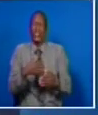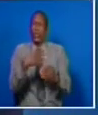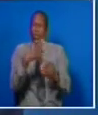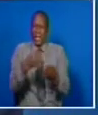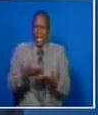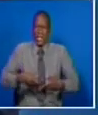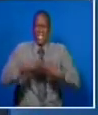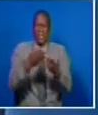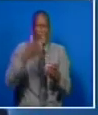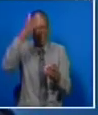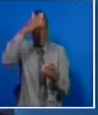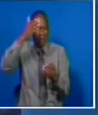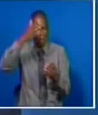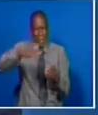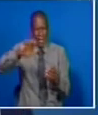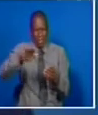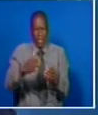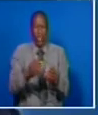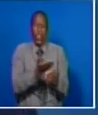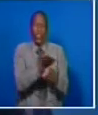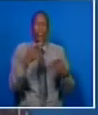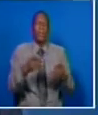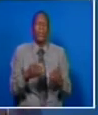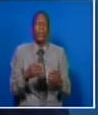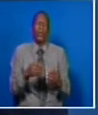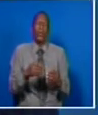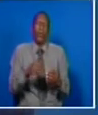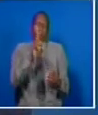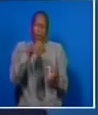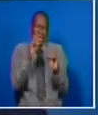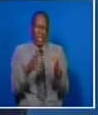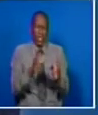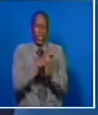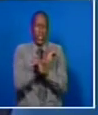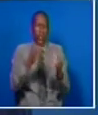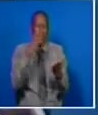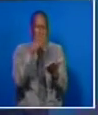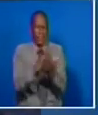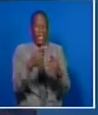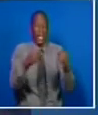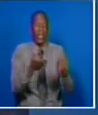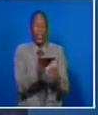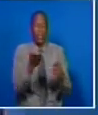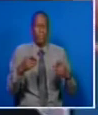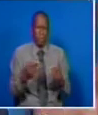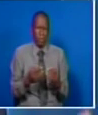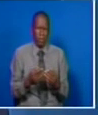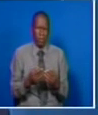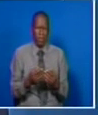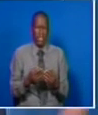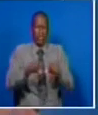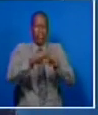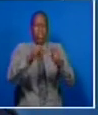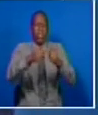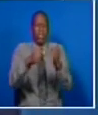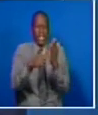Parliament. Some of those people had not been found guilty. There was no sufficient evidence against them. And he tarnished names